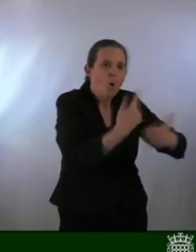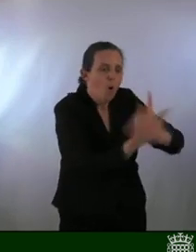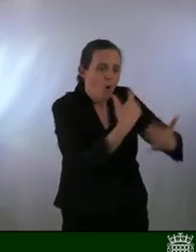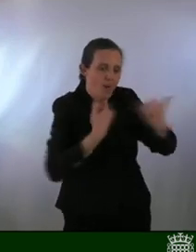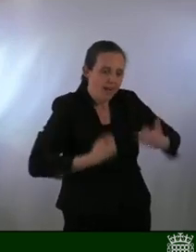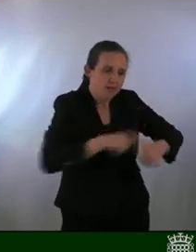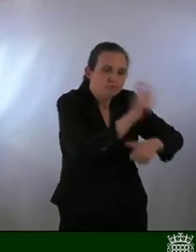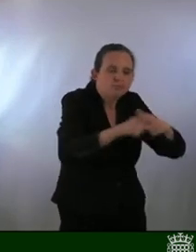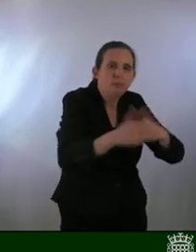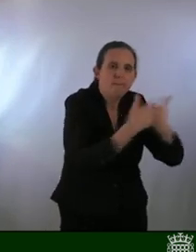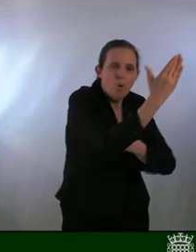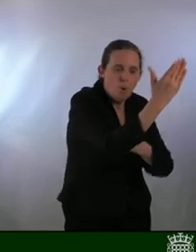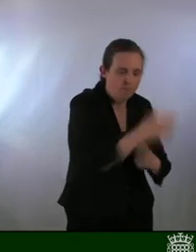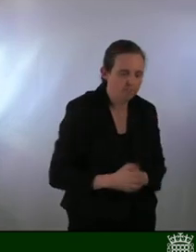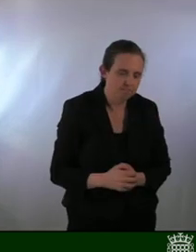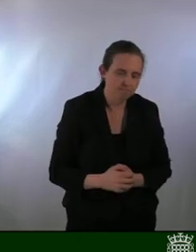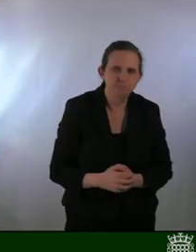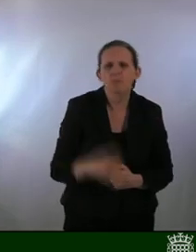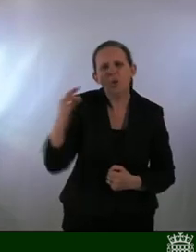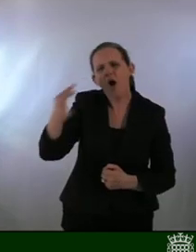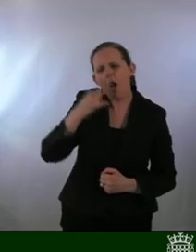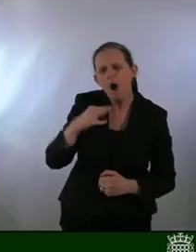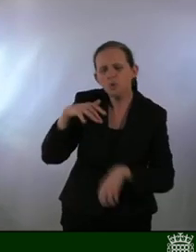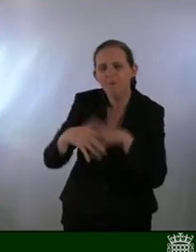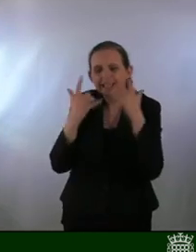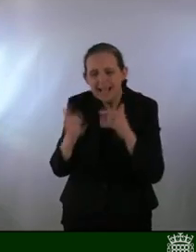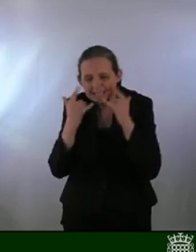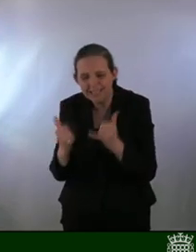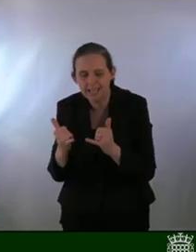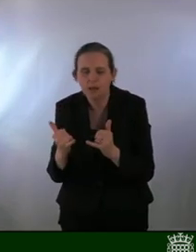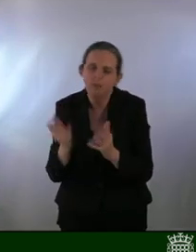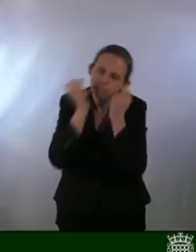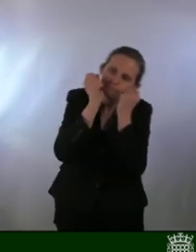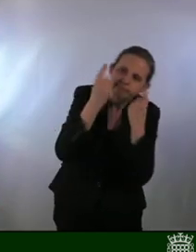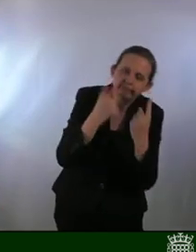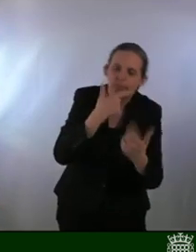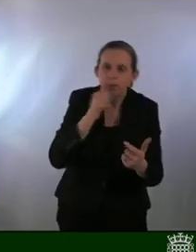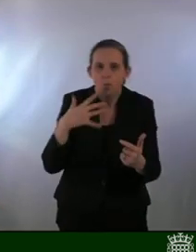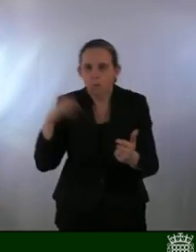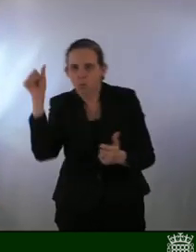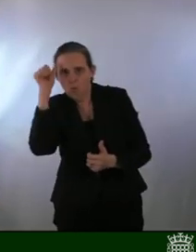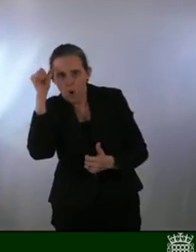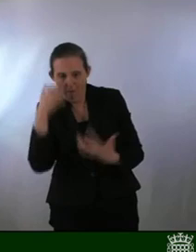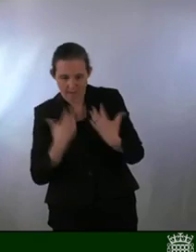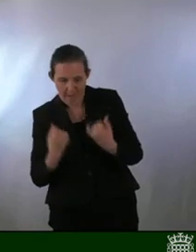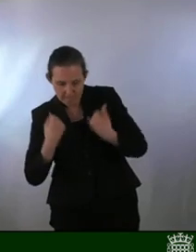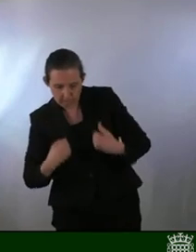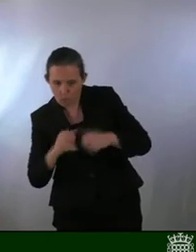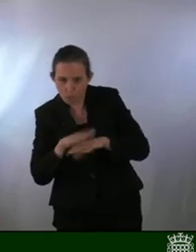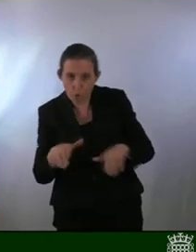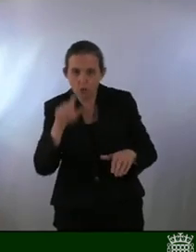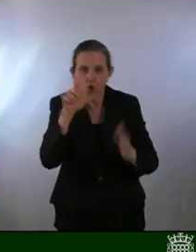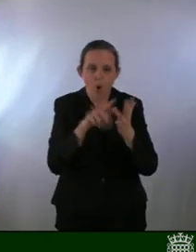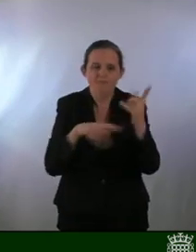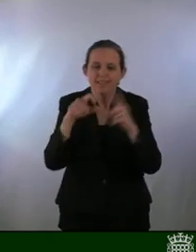virus. He asked about testing. This is very important. Of course people want to know their COVID-19 status. We're expanding testing as fast as